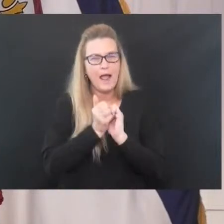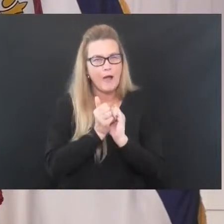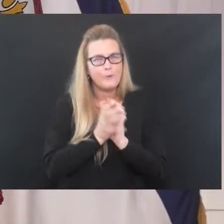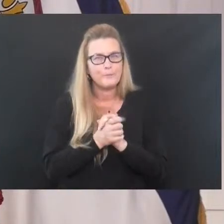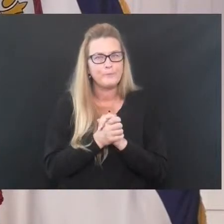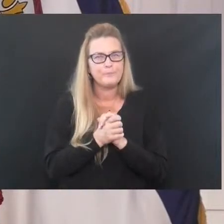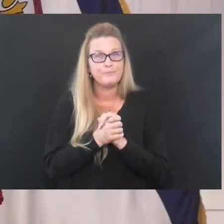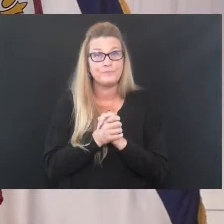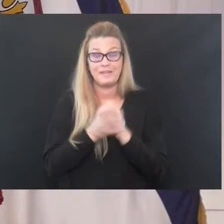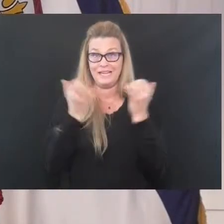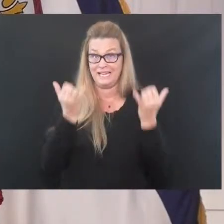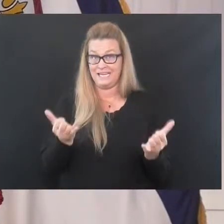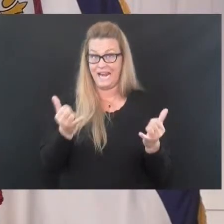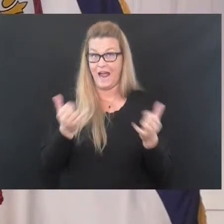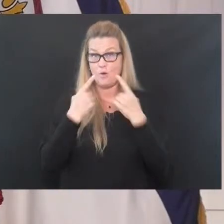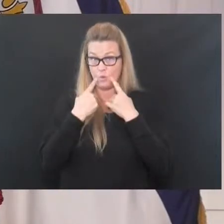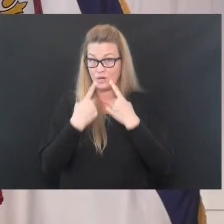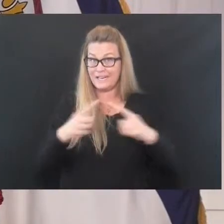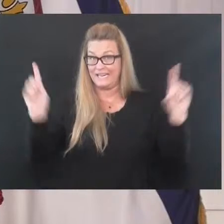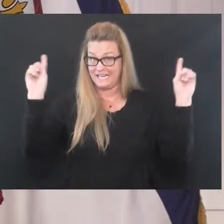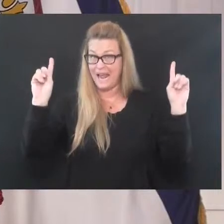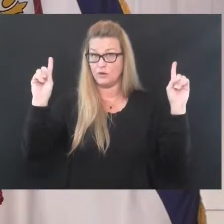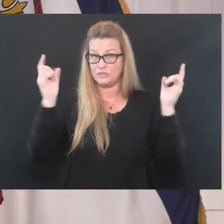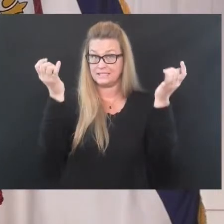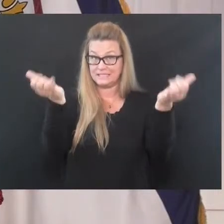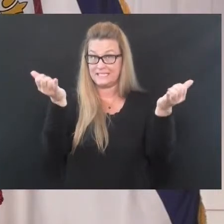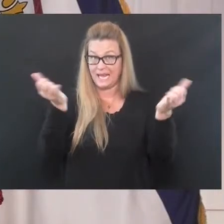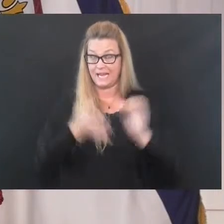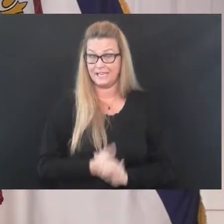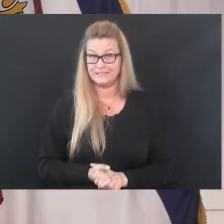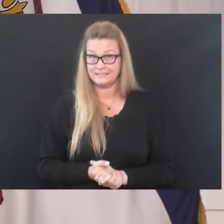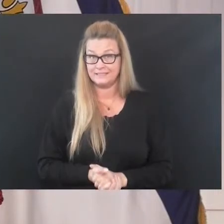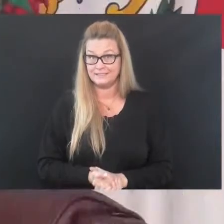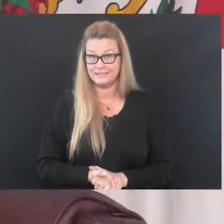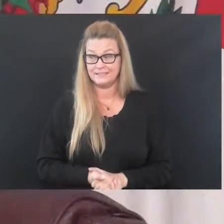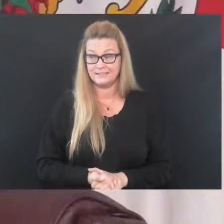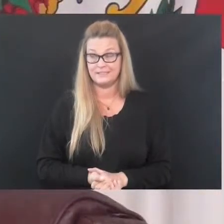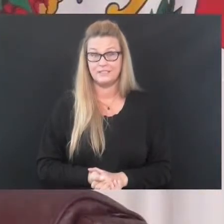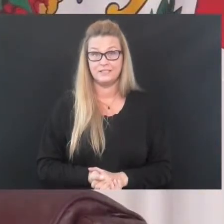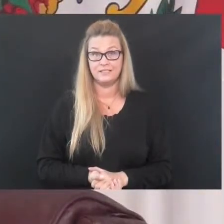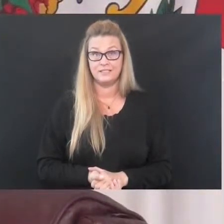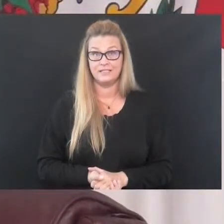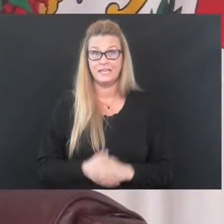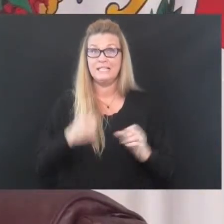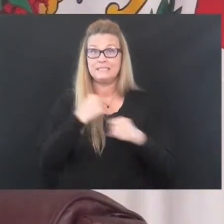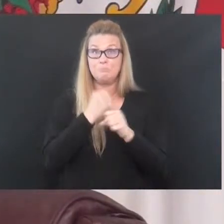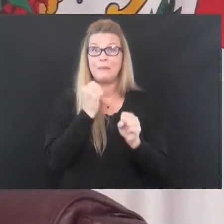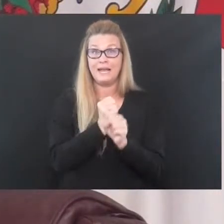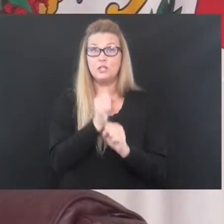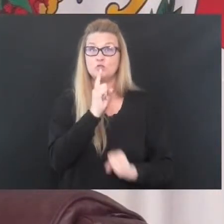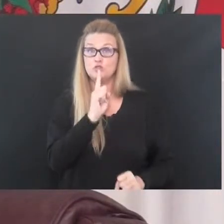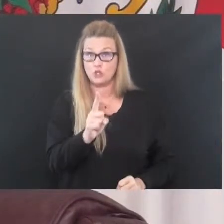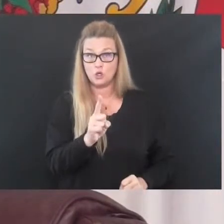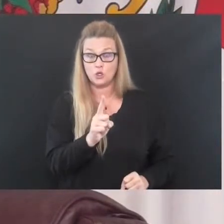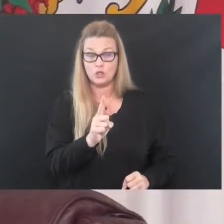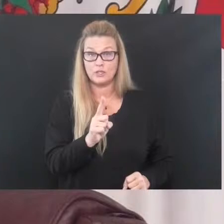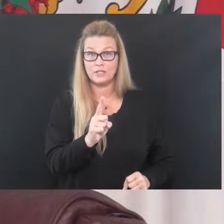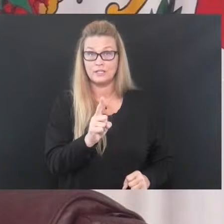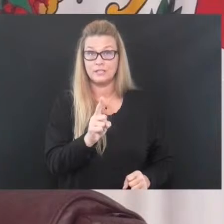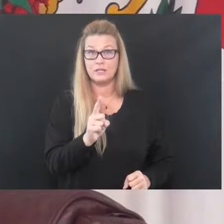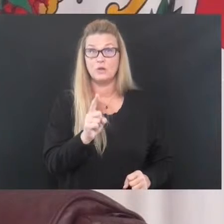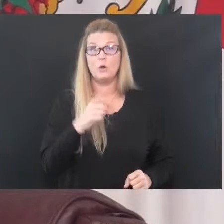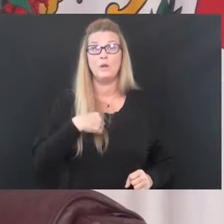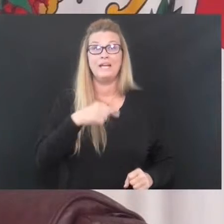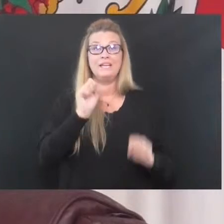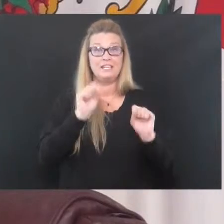are announcing today, and we have vetted this every way that we possibly can to be assured that we can use CARES